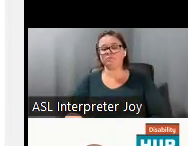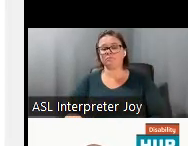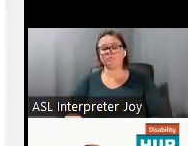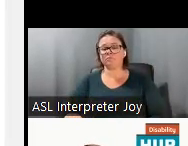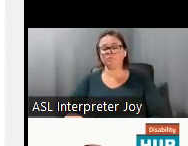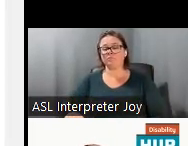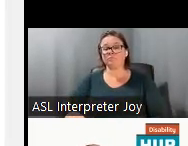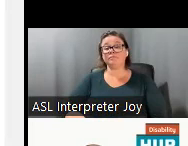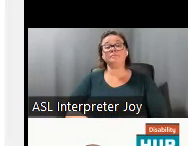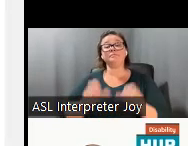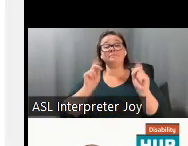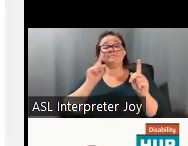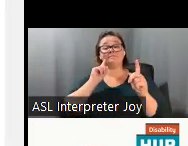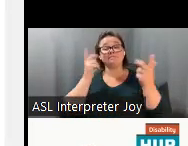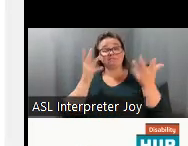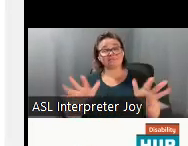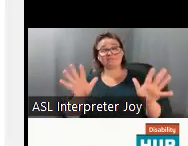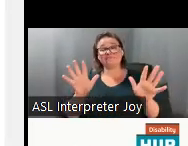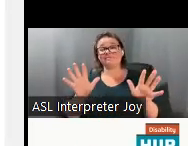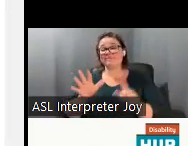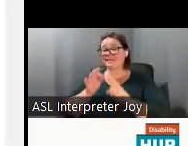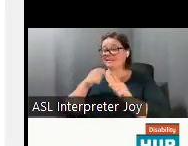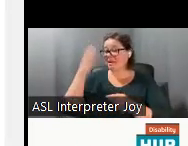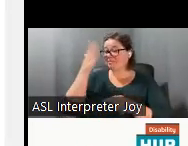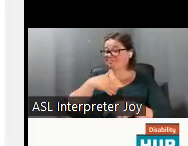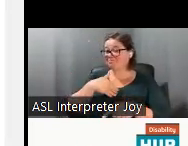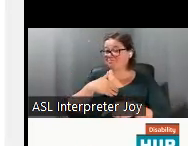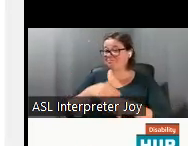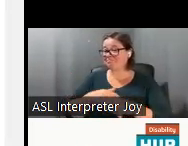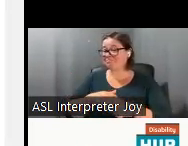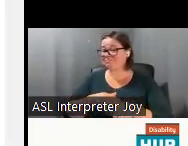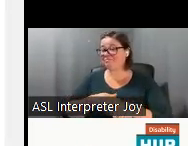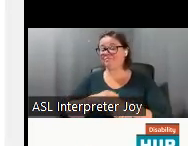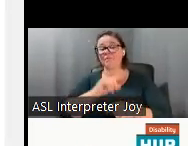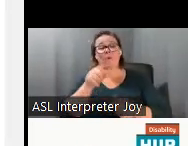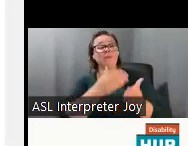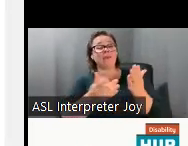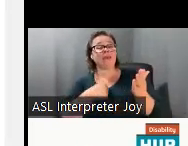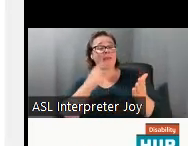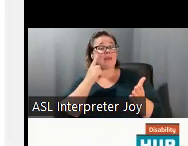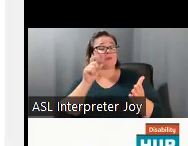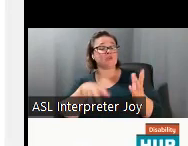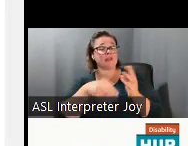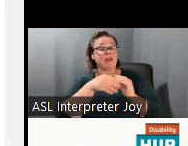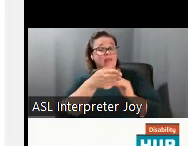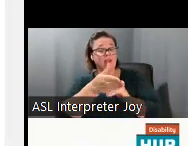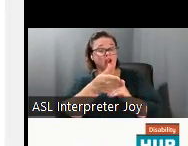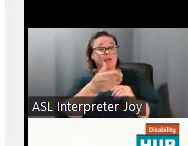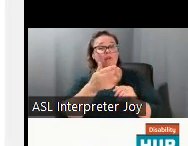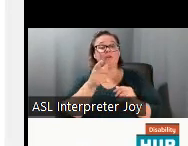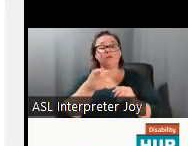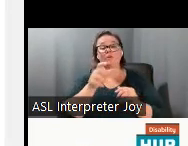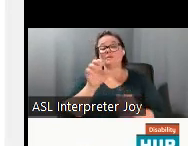All right, I think that was everything, Marcy, unless I missed something. The only thing that I think we should add in there is those